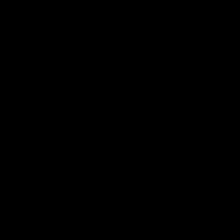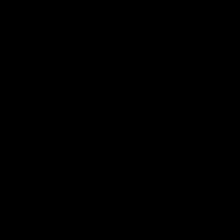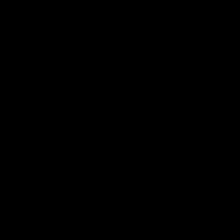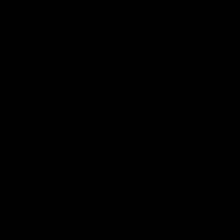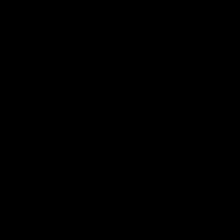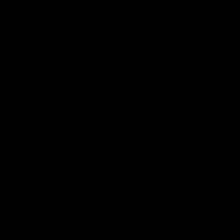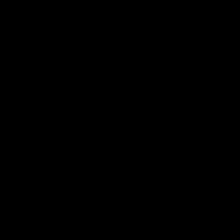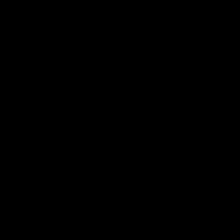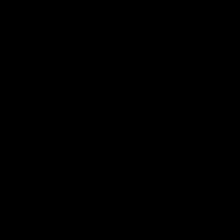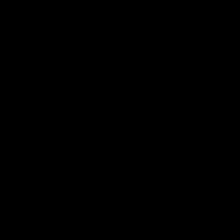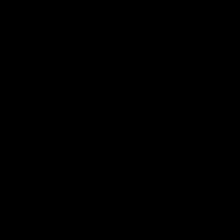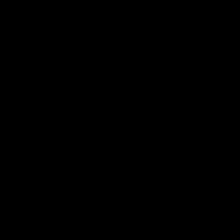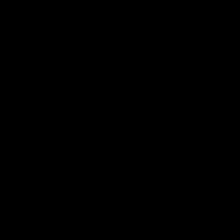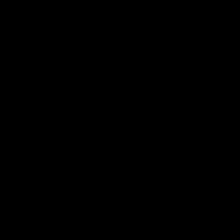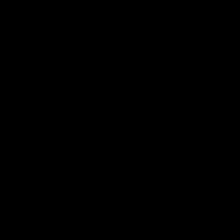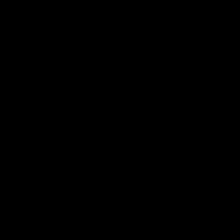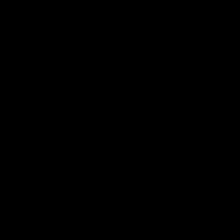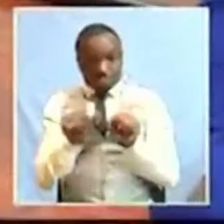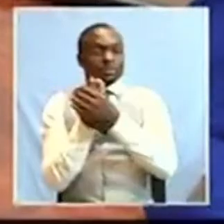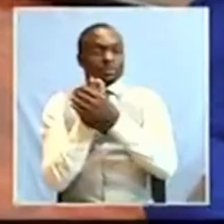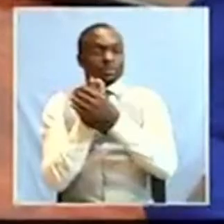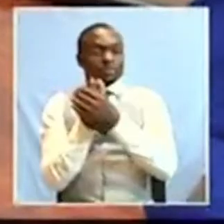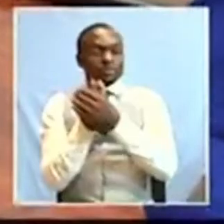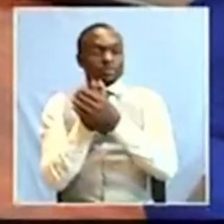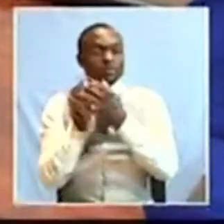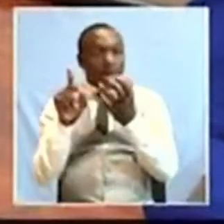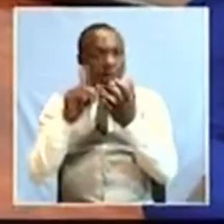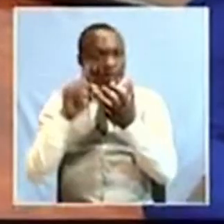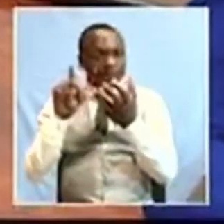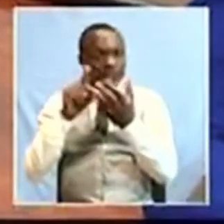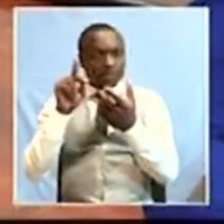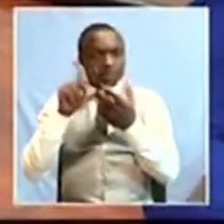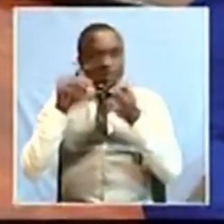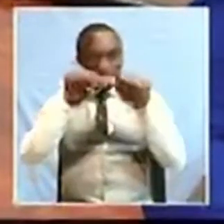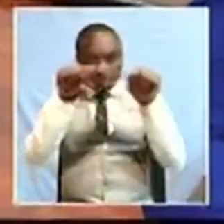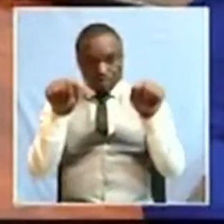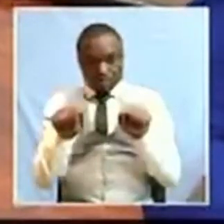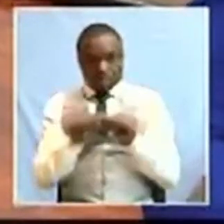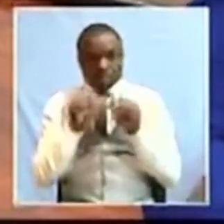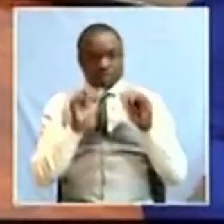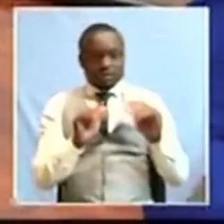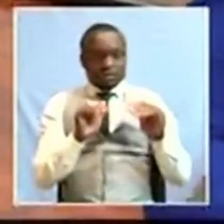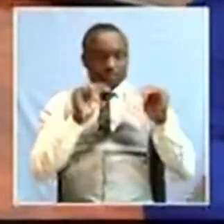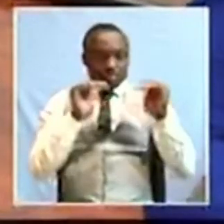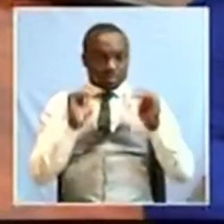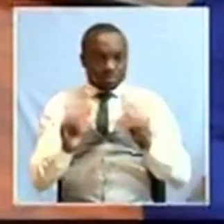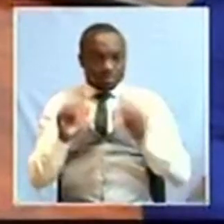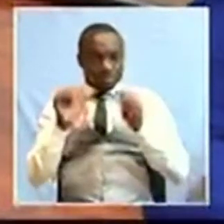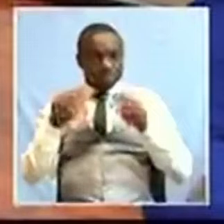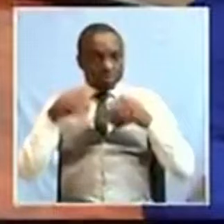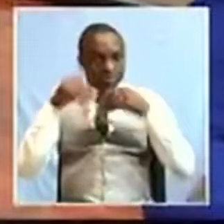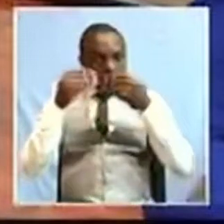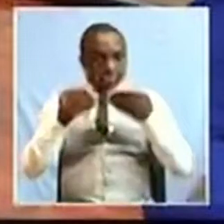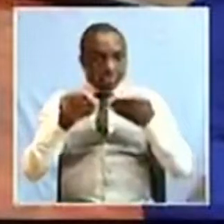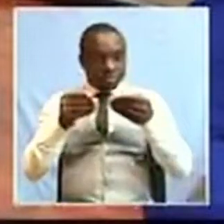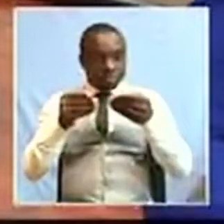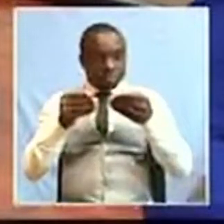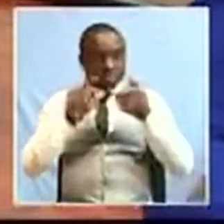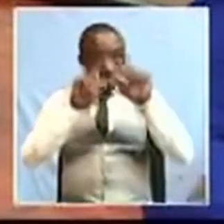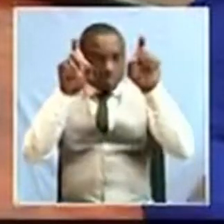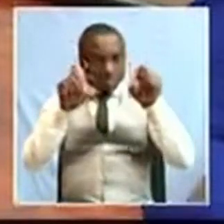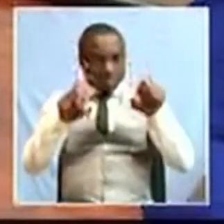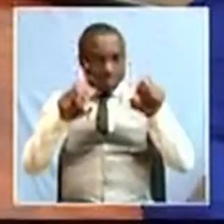approvals for their as priority areas for upgrading and issuance of certificate